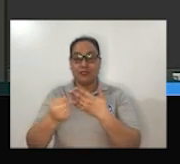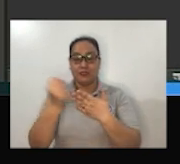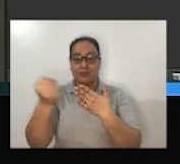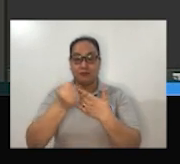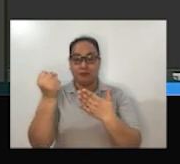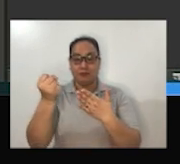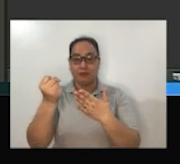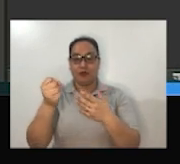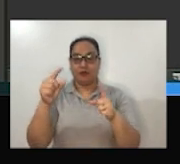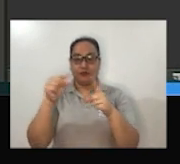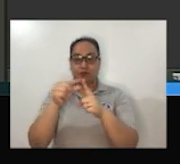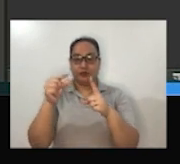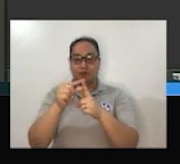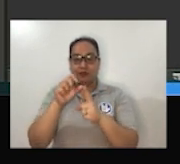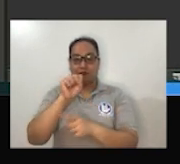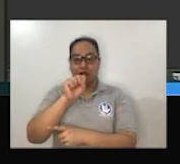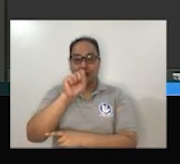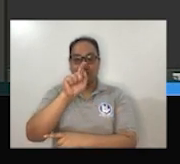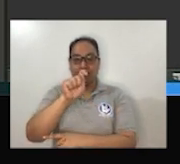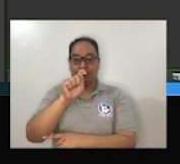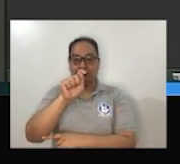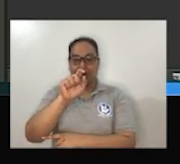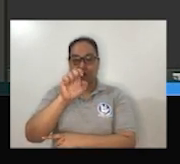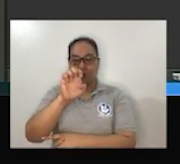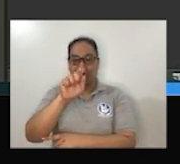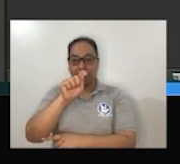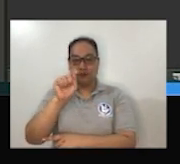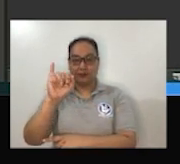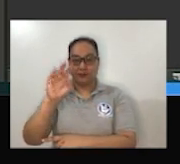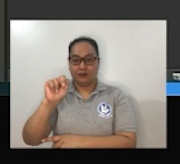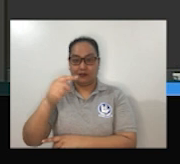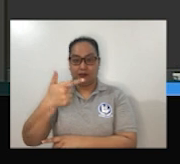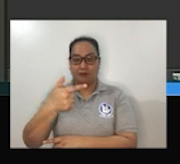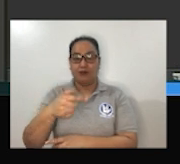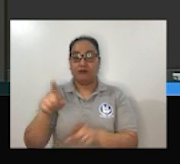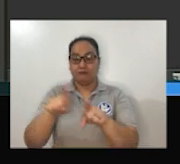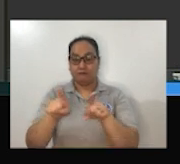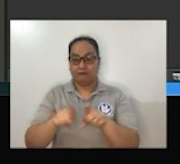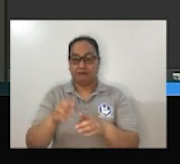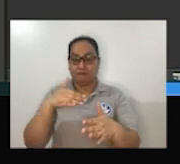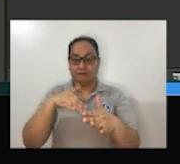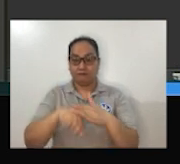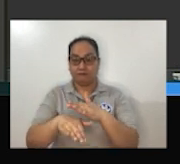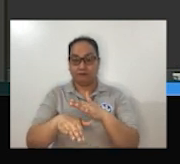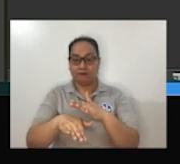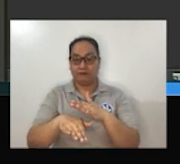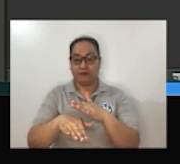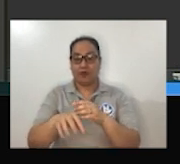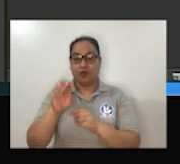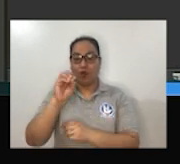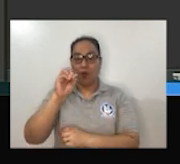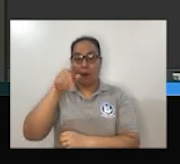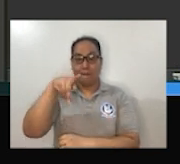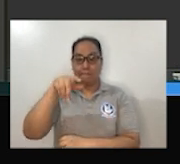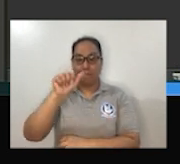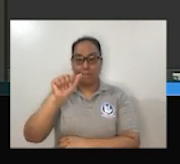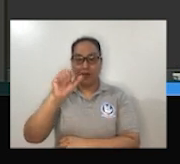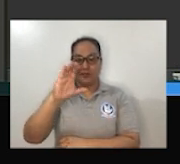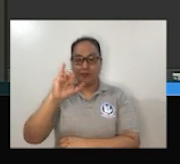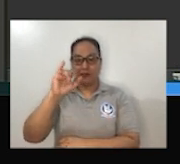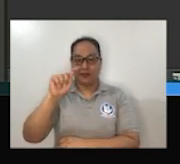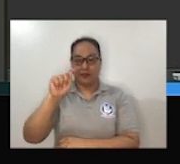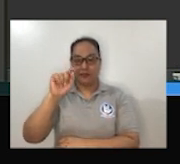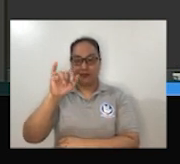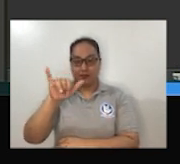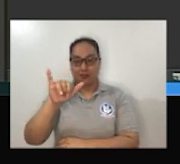simple term, the setting of the tools. Here is where you can also access opacity, fade